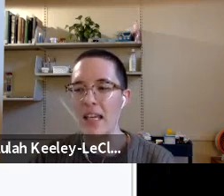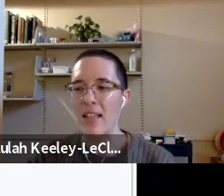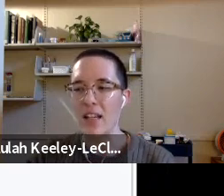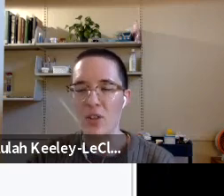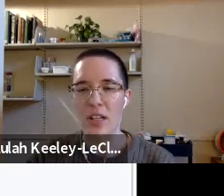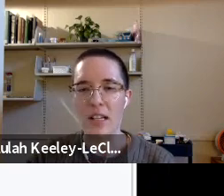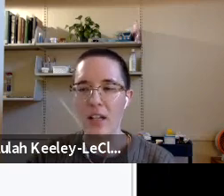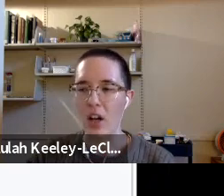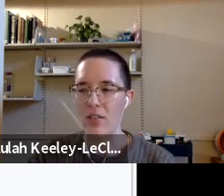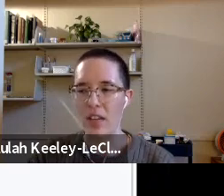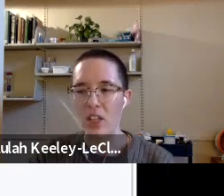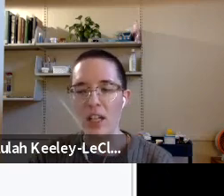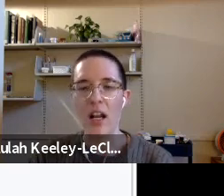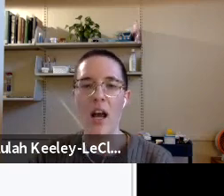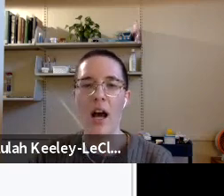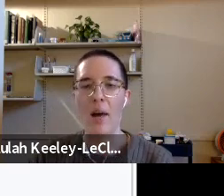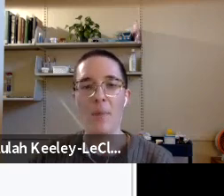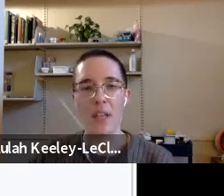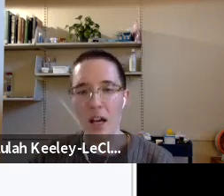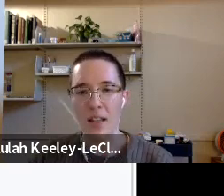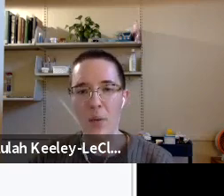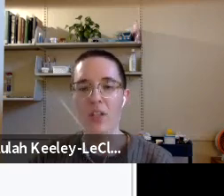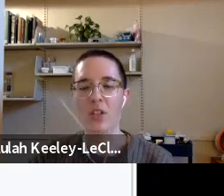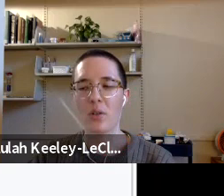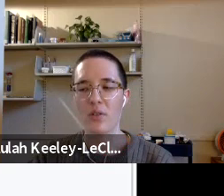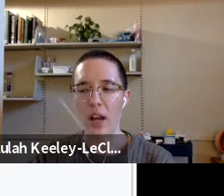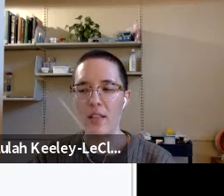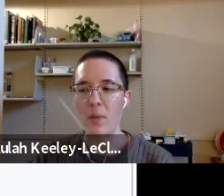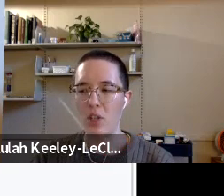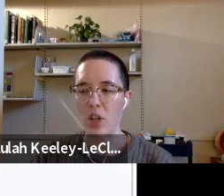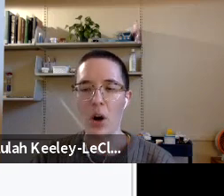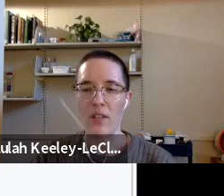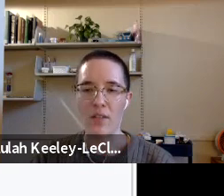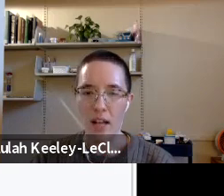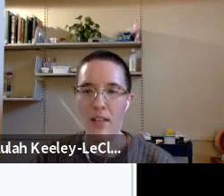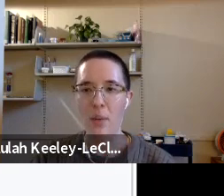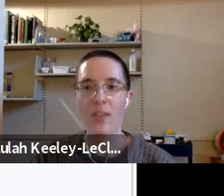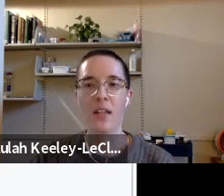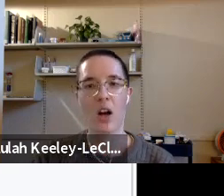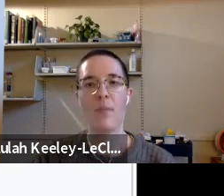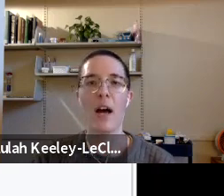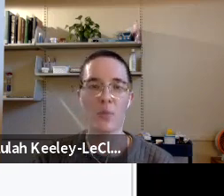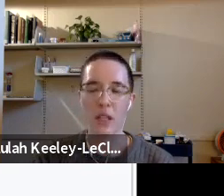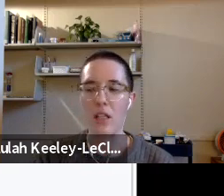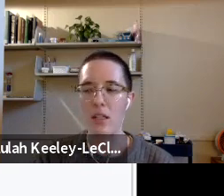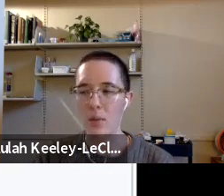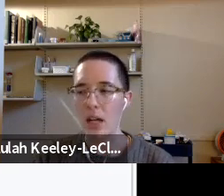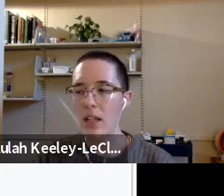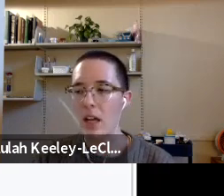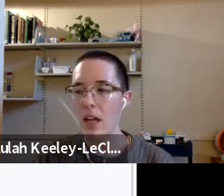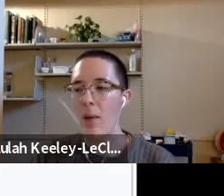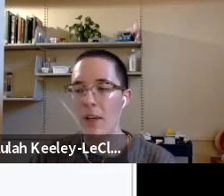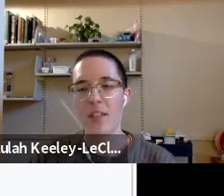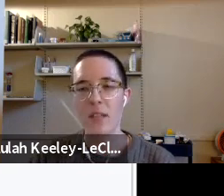is his interest in conservation. And because they were such close friends, Pinchot often advised the president on matters related to the